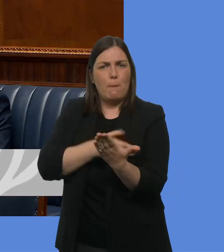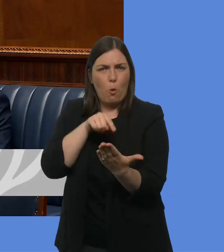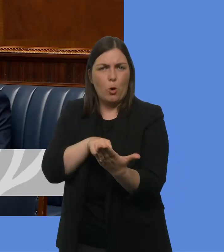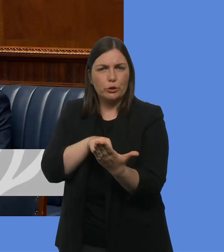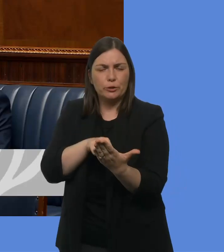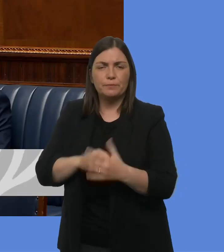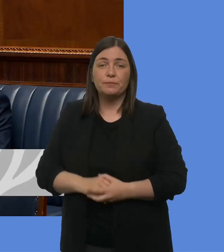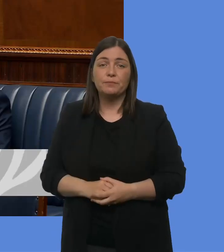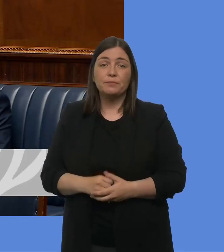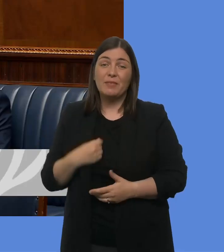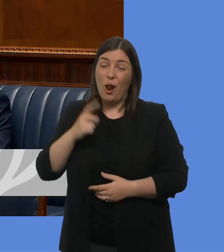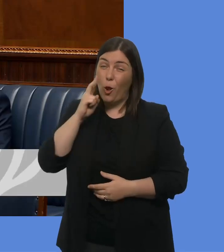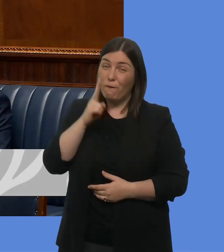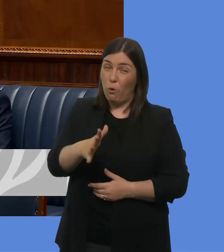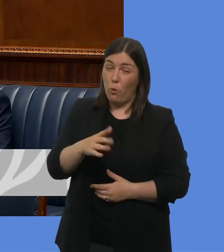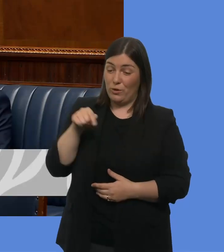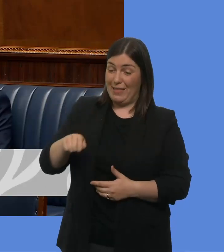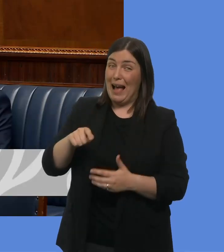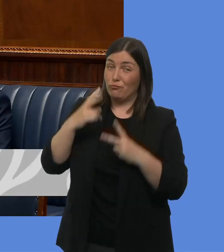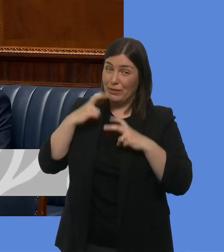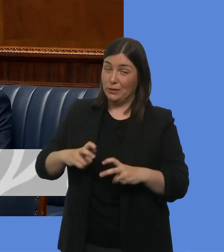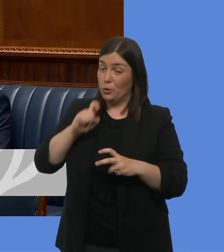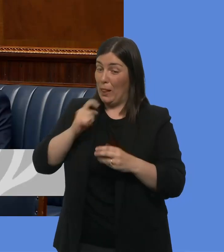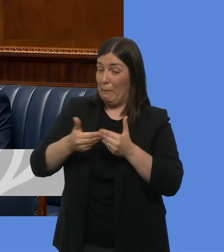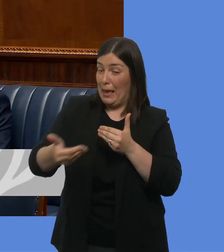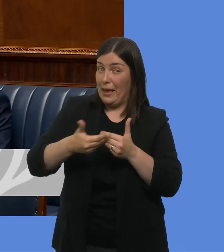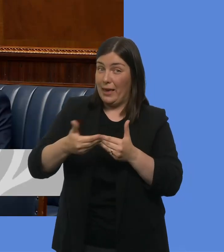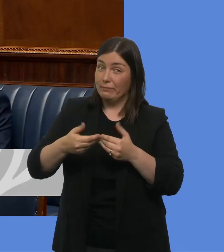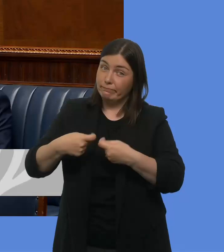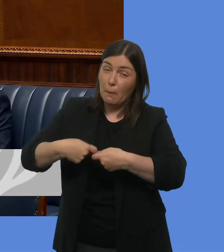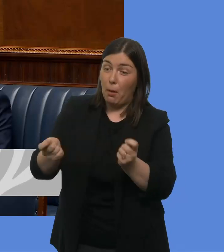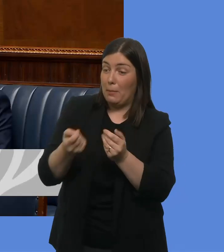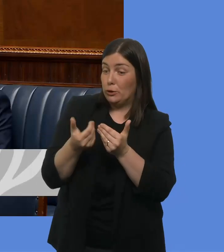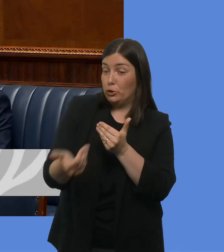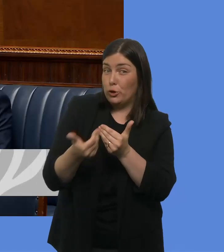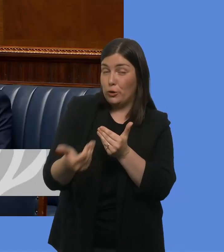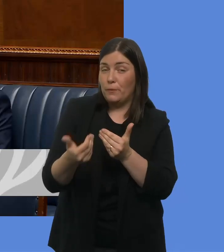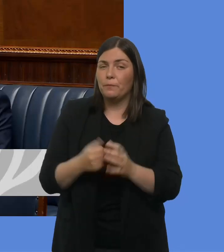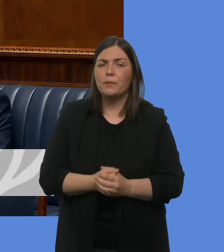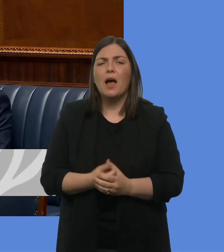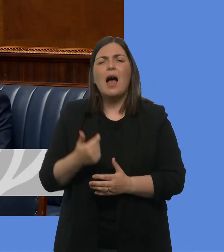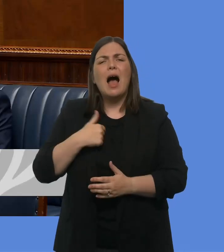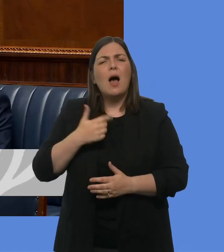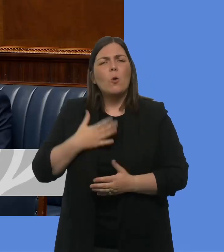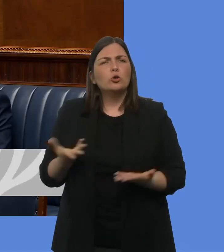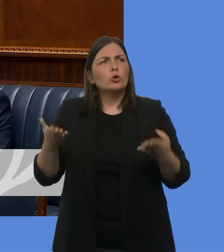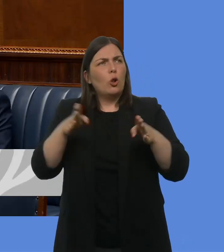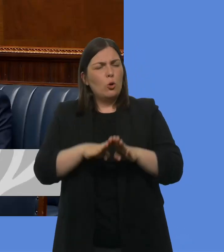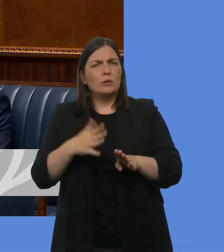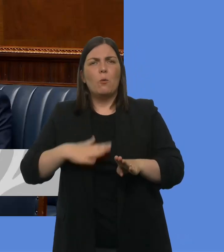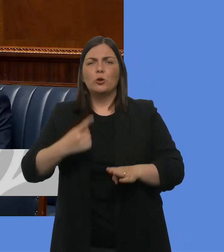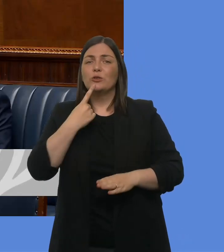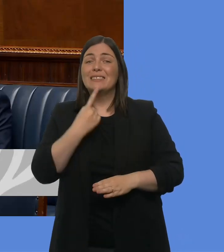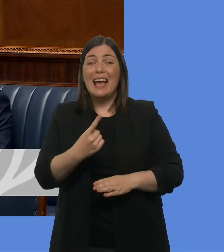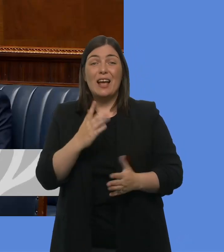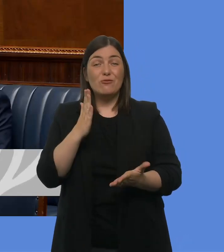look forward to the publication of that research, and I would really just close that there can be no complacency in the service that's provided to meet the needs of